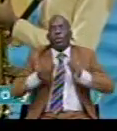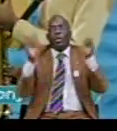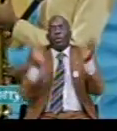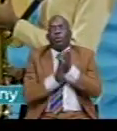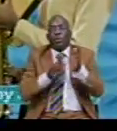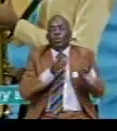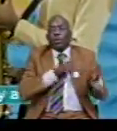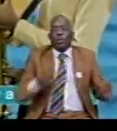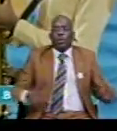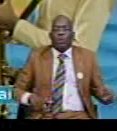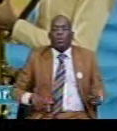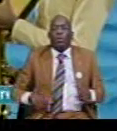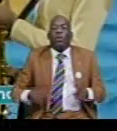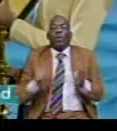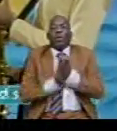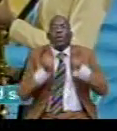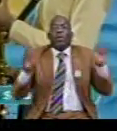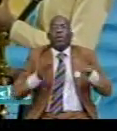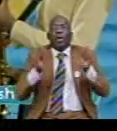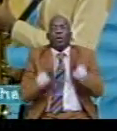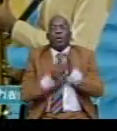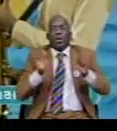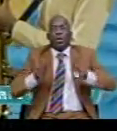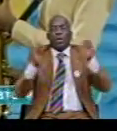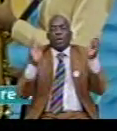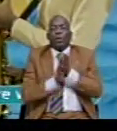Let's rise up and sing together with them.